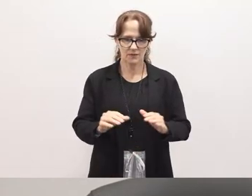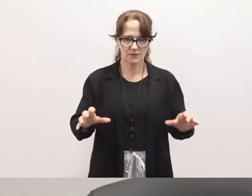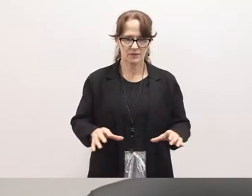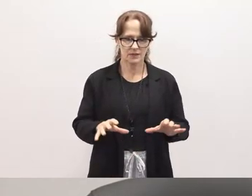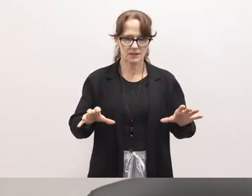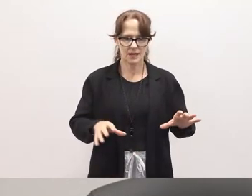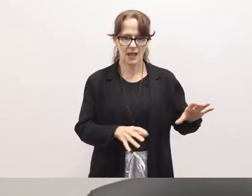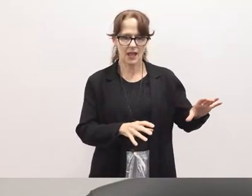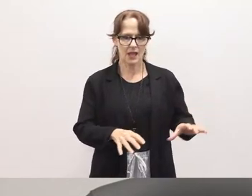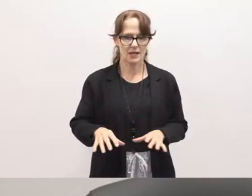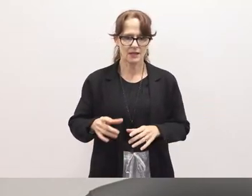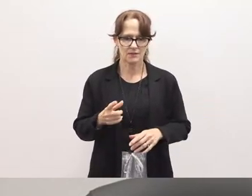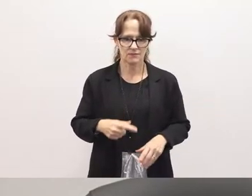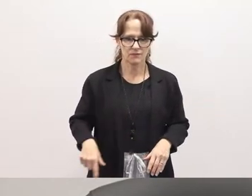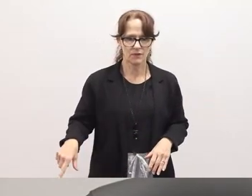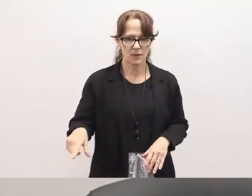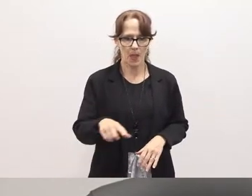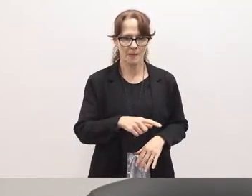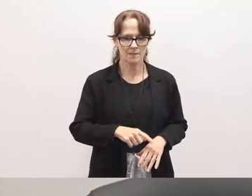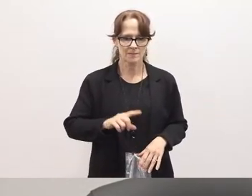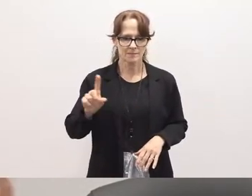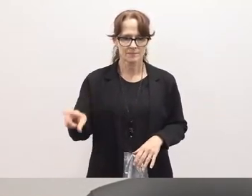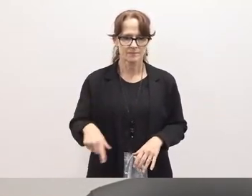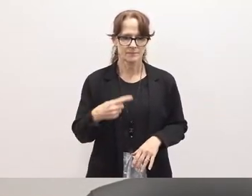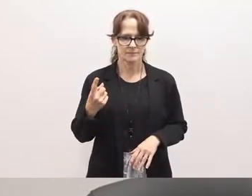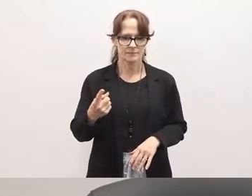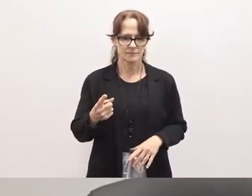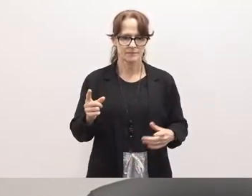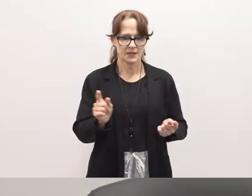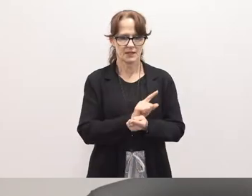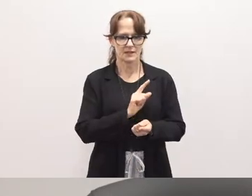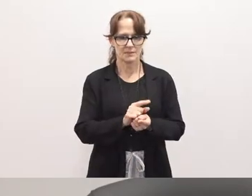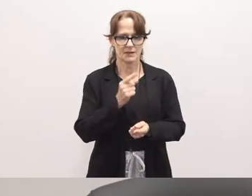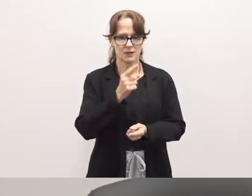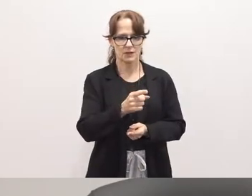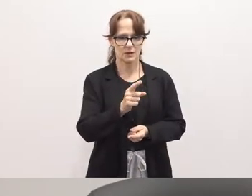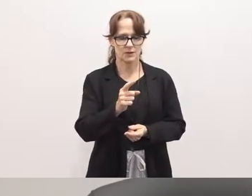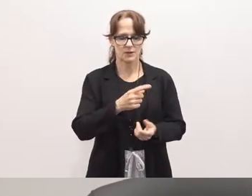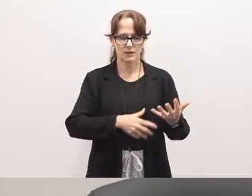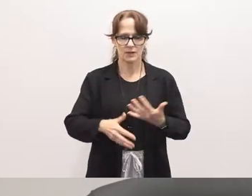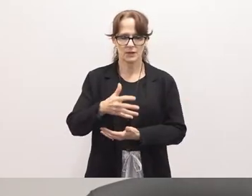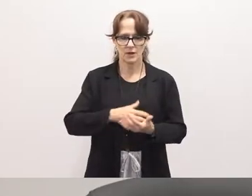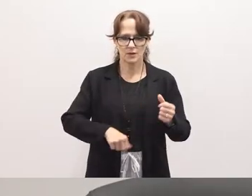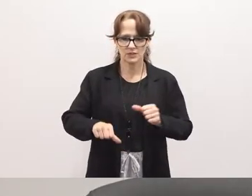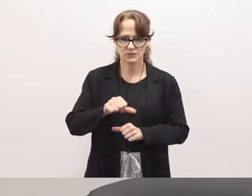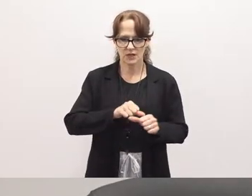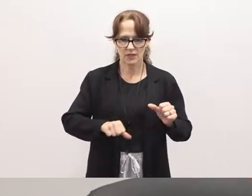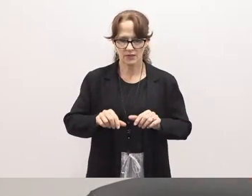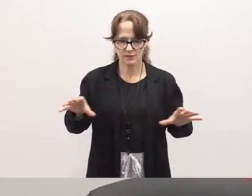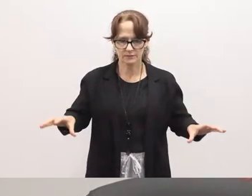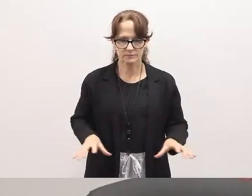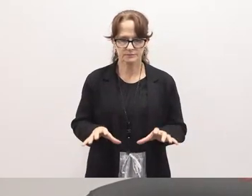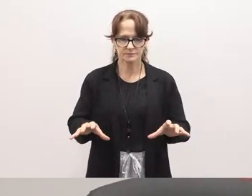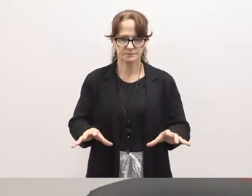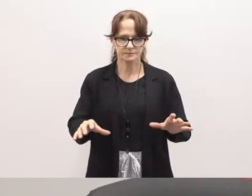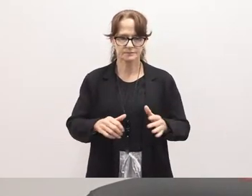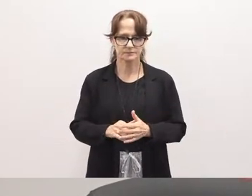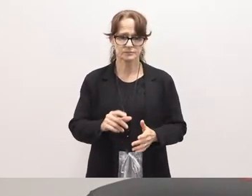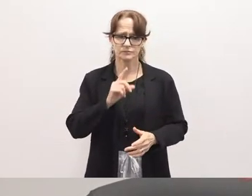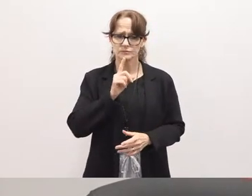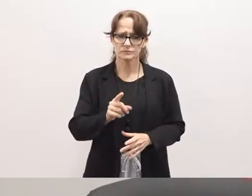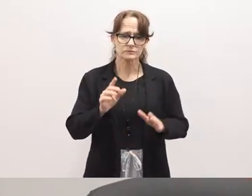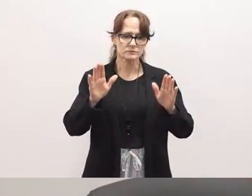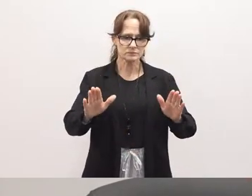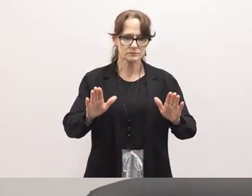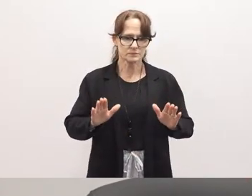activities for them to not just to get to know her, but to get to know each other. It was really